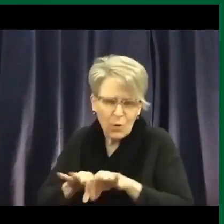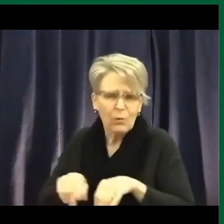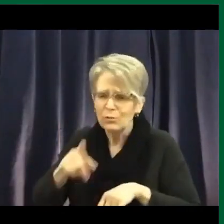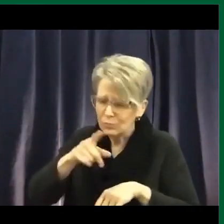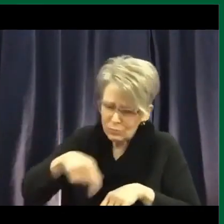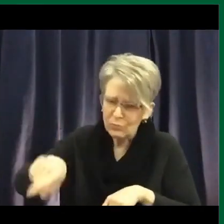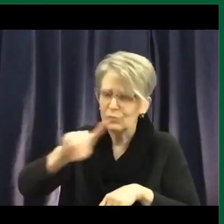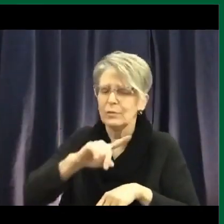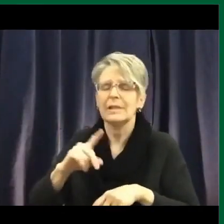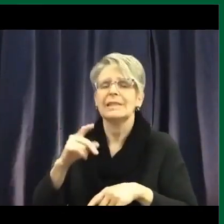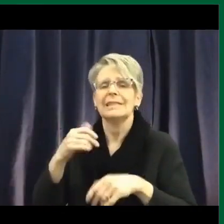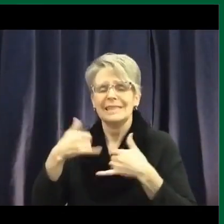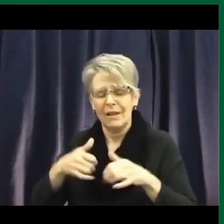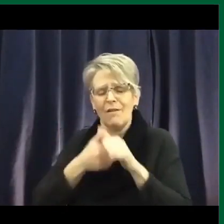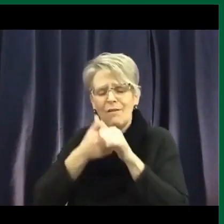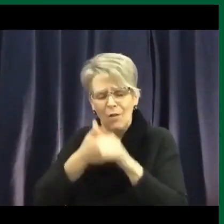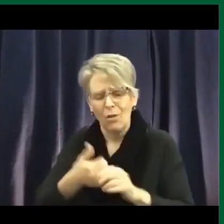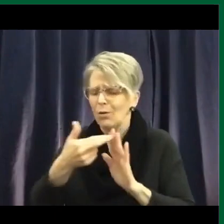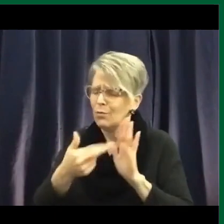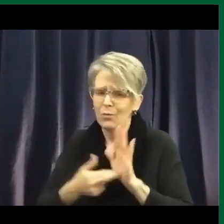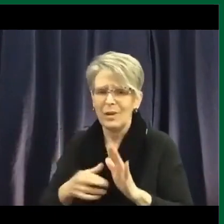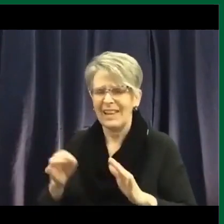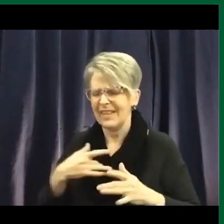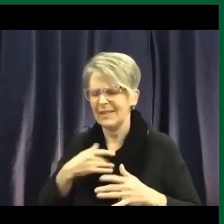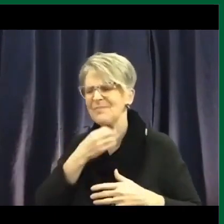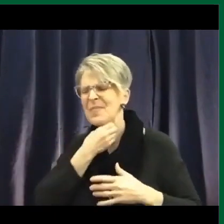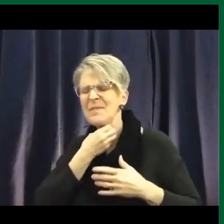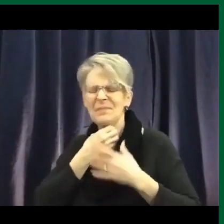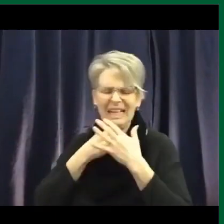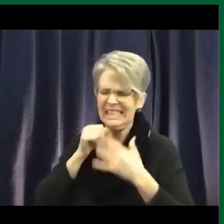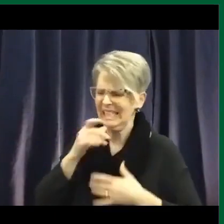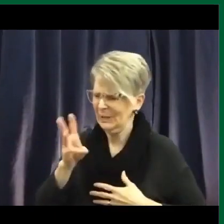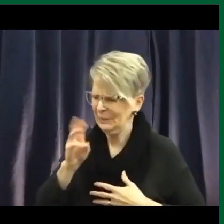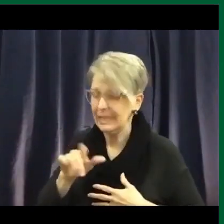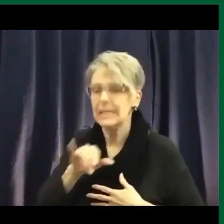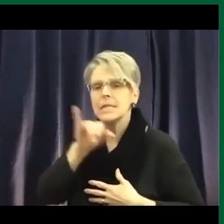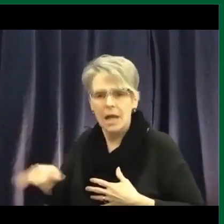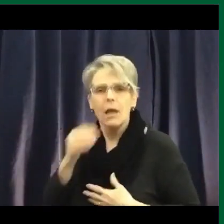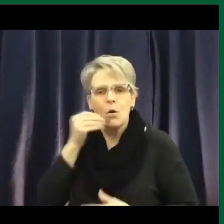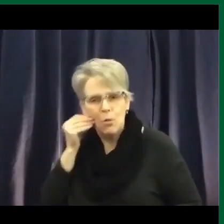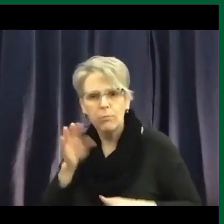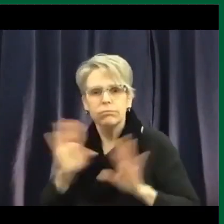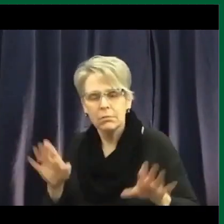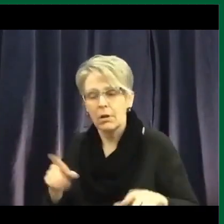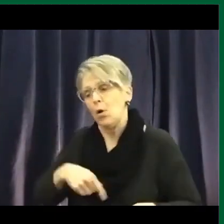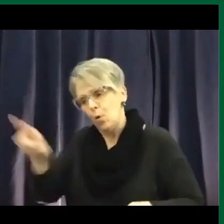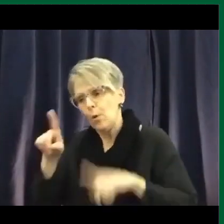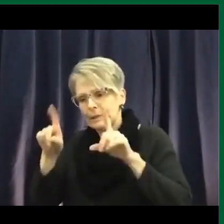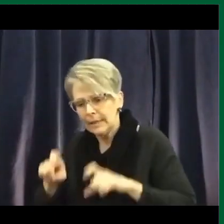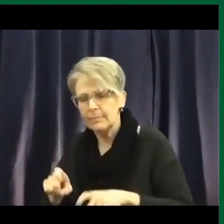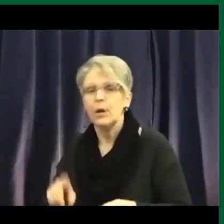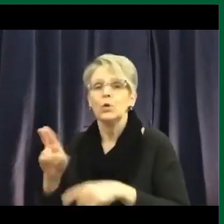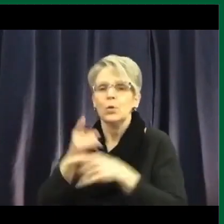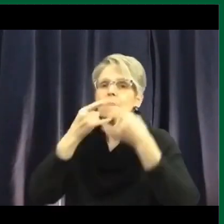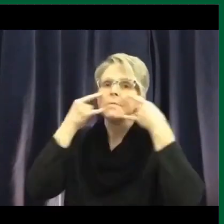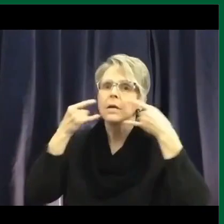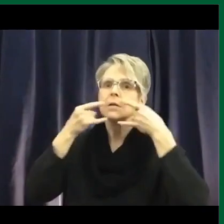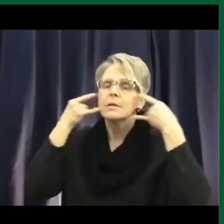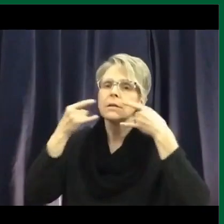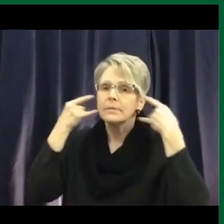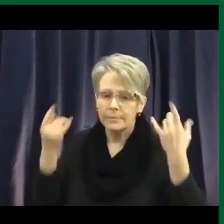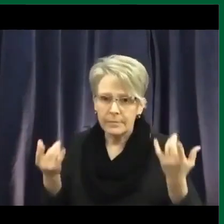those measures, staying home if you're sick and getting tested, really being very good about mask use. It's paradoxical